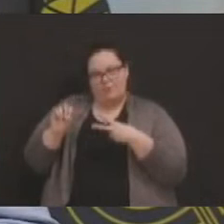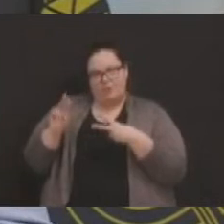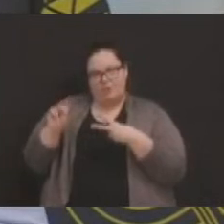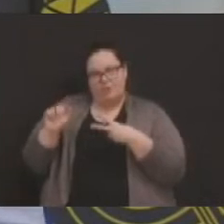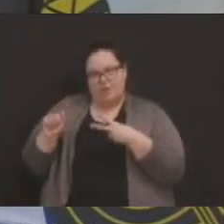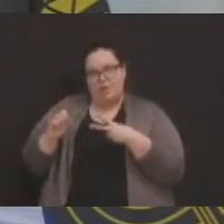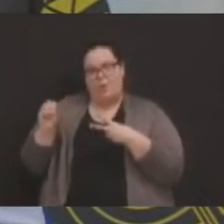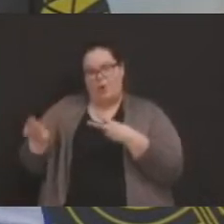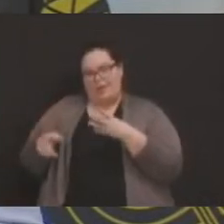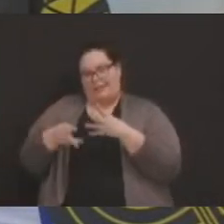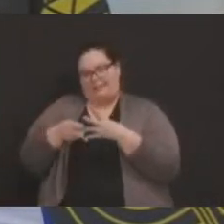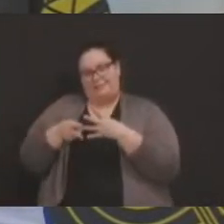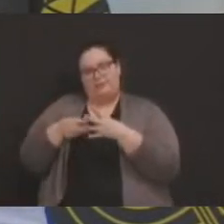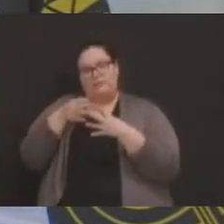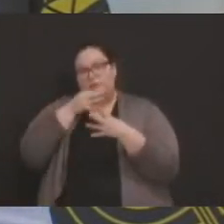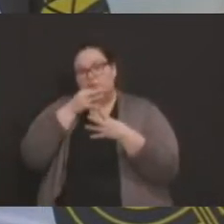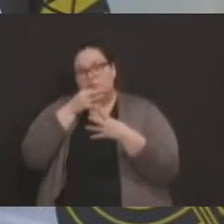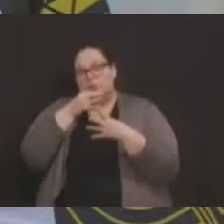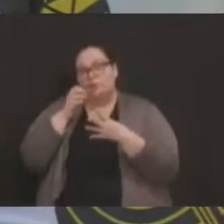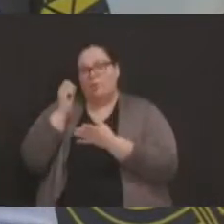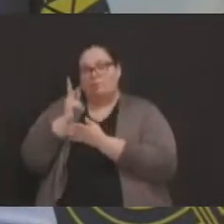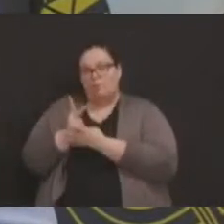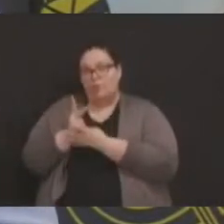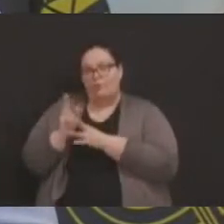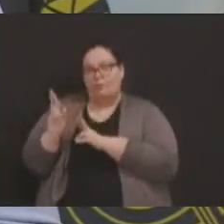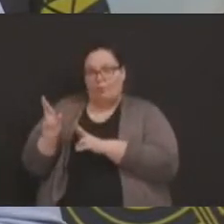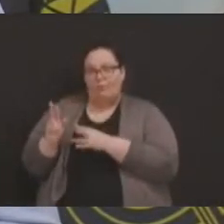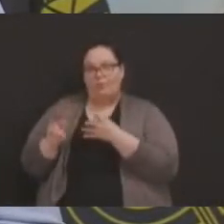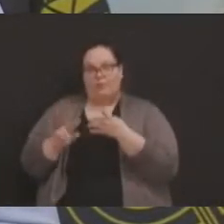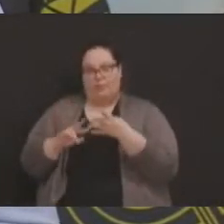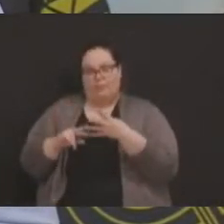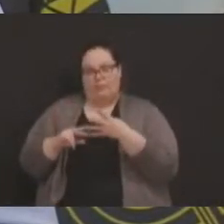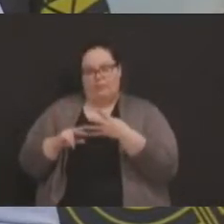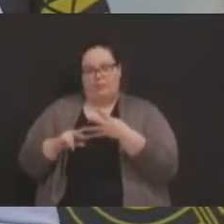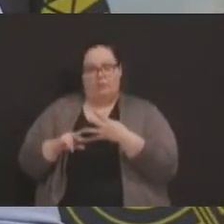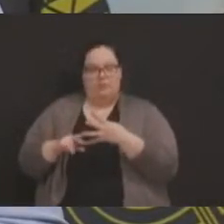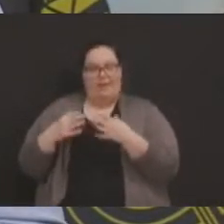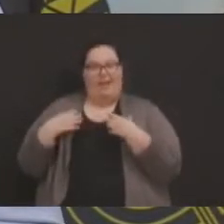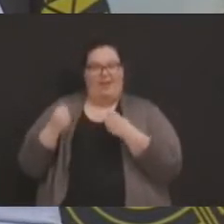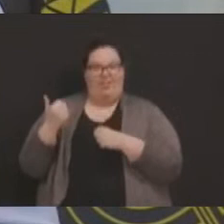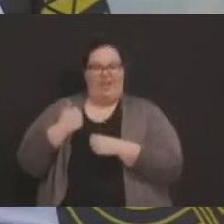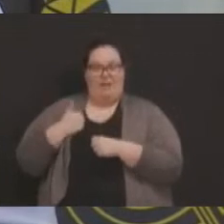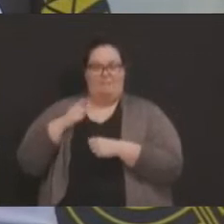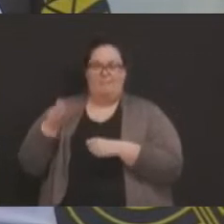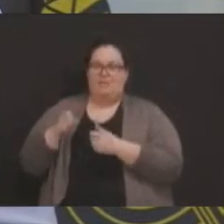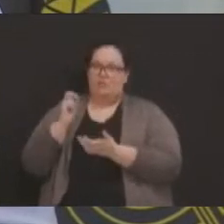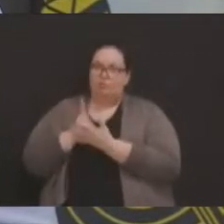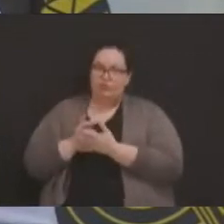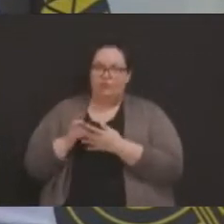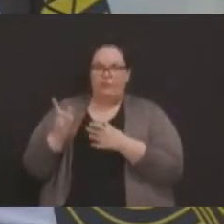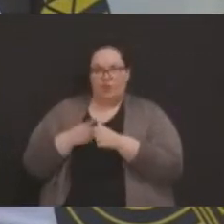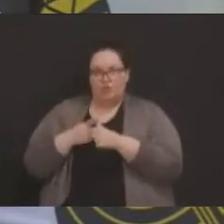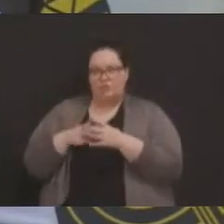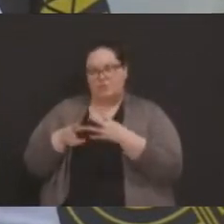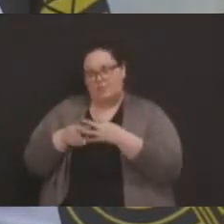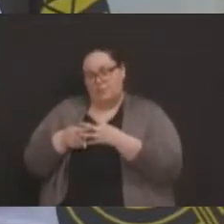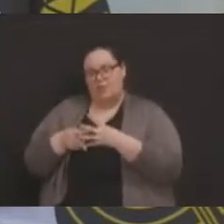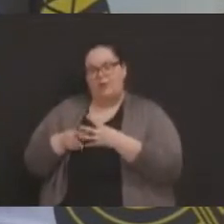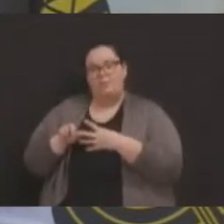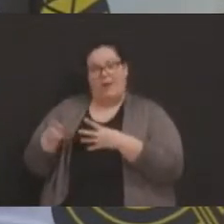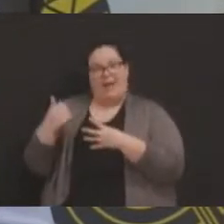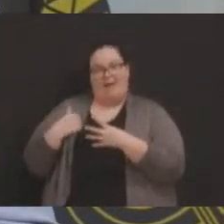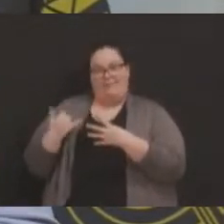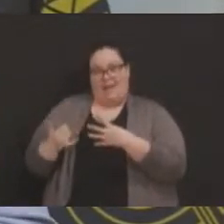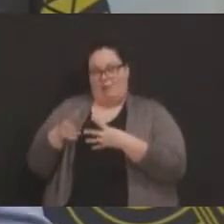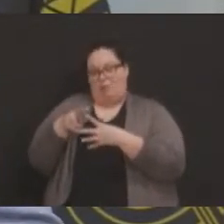that's going to happen, then obviously we'll be glad to get to that point. There are barriers and obstacles along the way that we all as a country have to